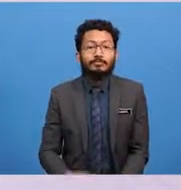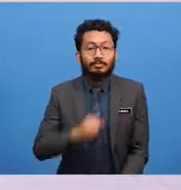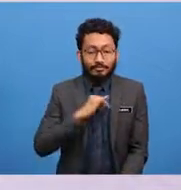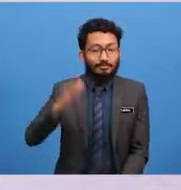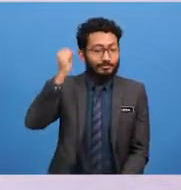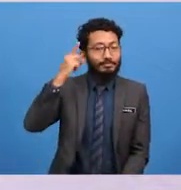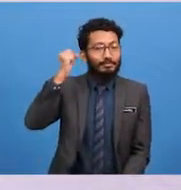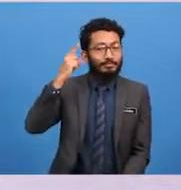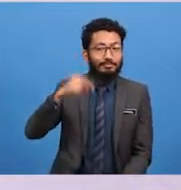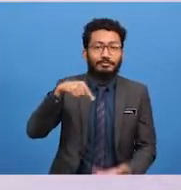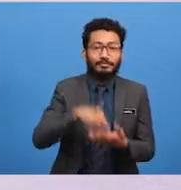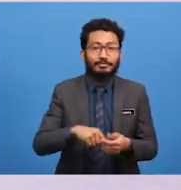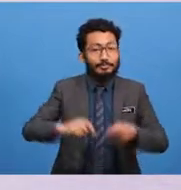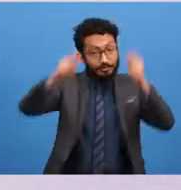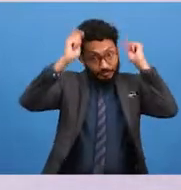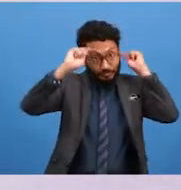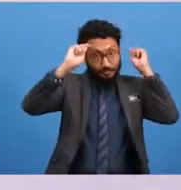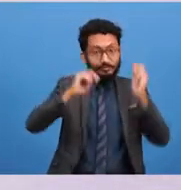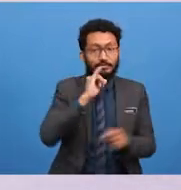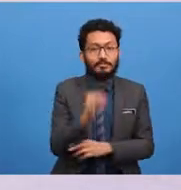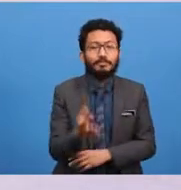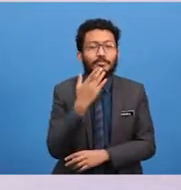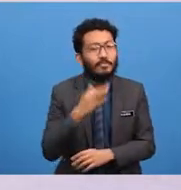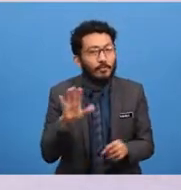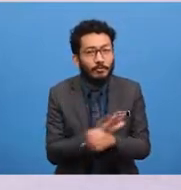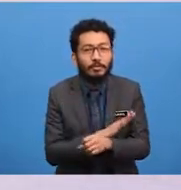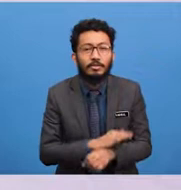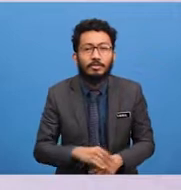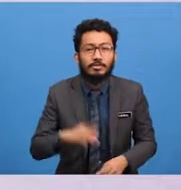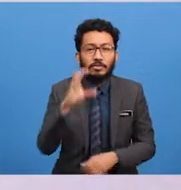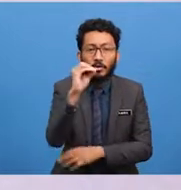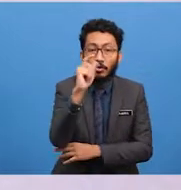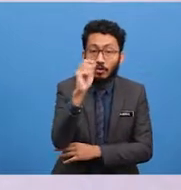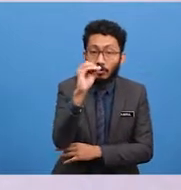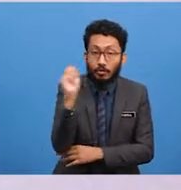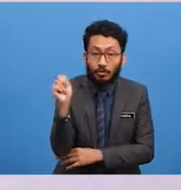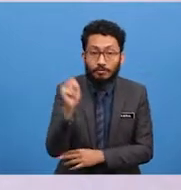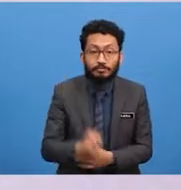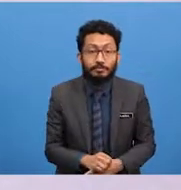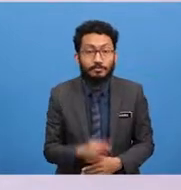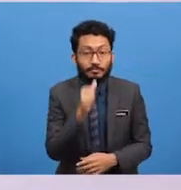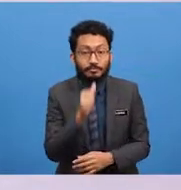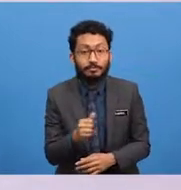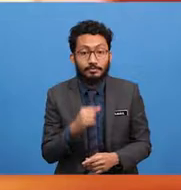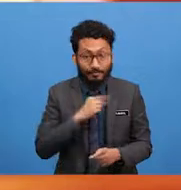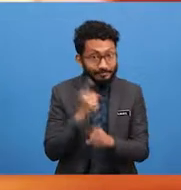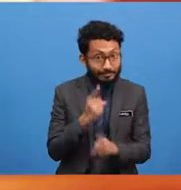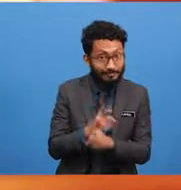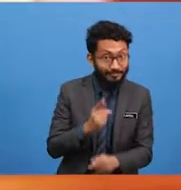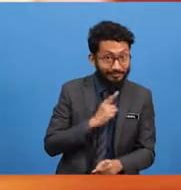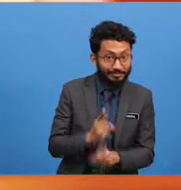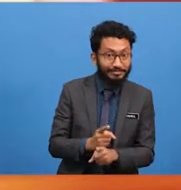it. This cap is colorful, and it's cotton. Am I correct, Miss Rita?